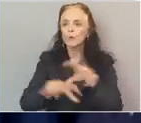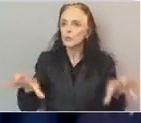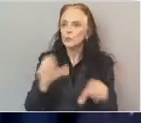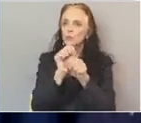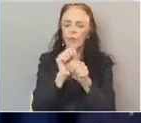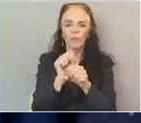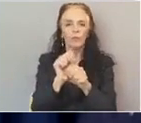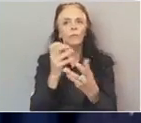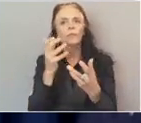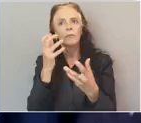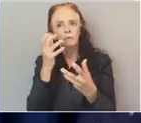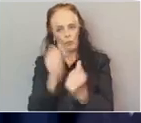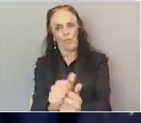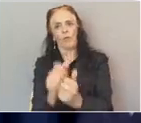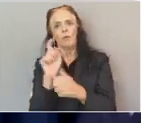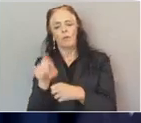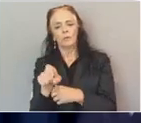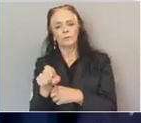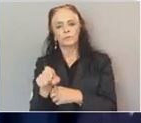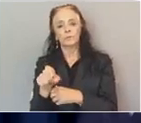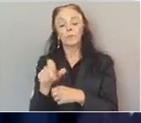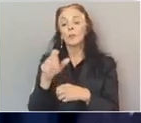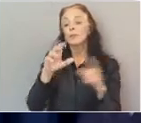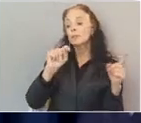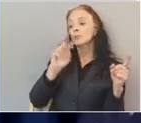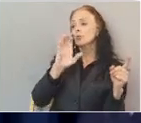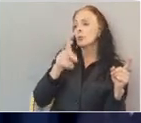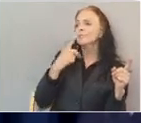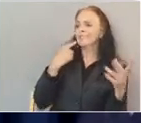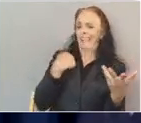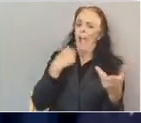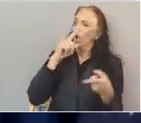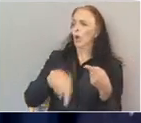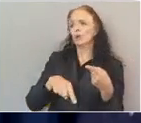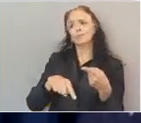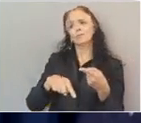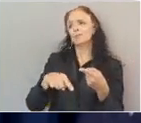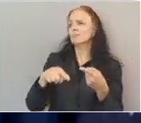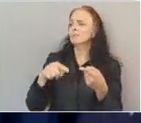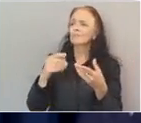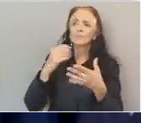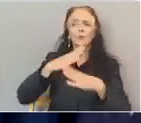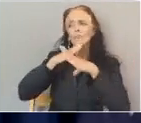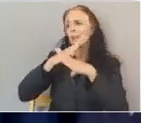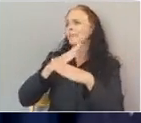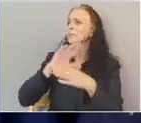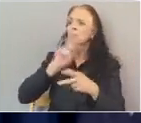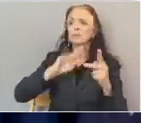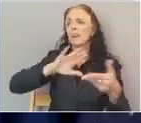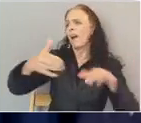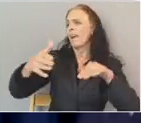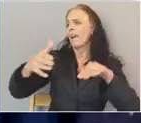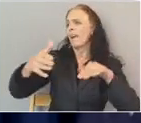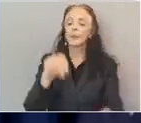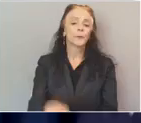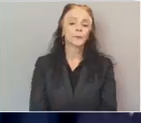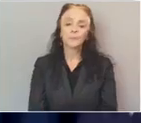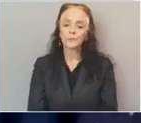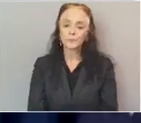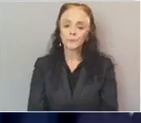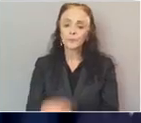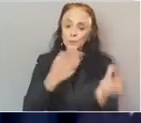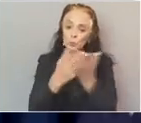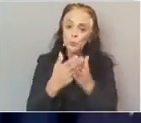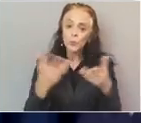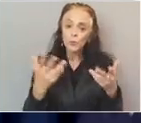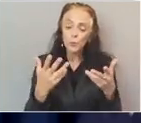could have done to prevent all this death. Here's the truth. Barack Obama and Joe Biden